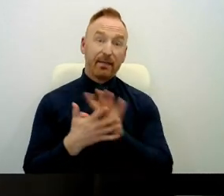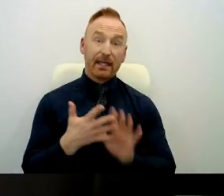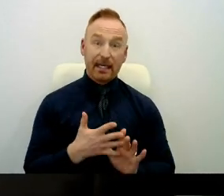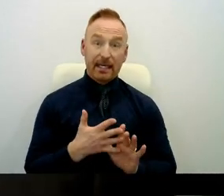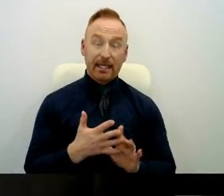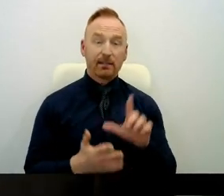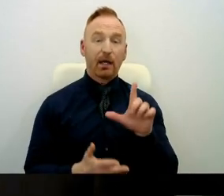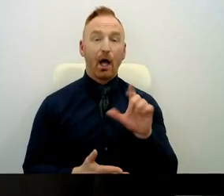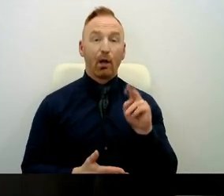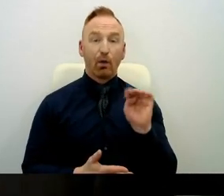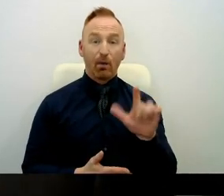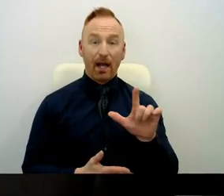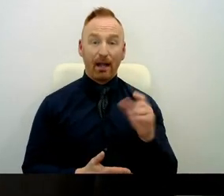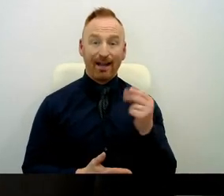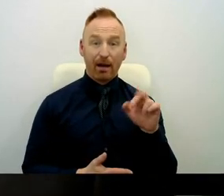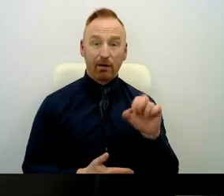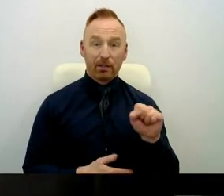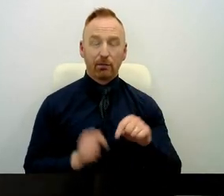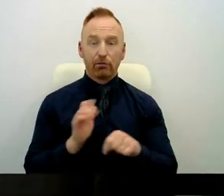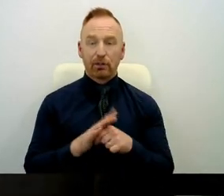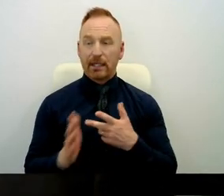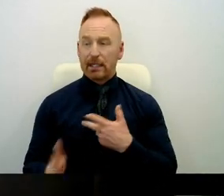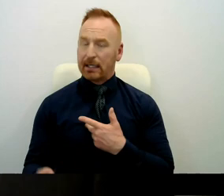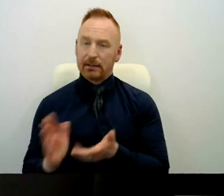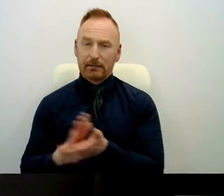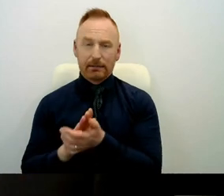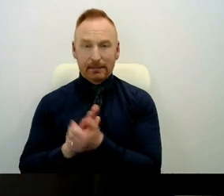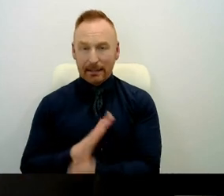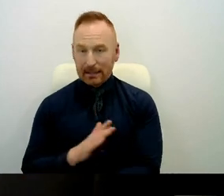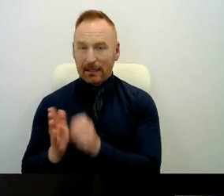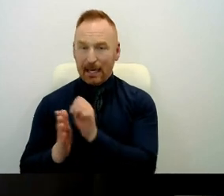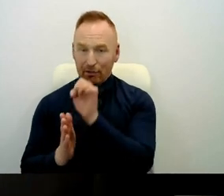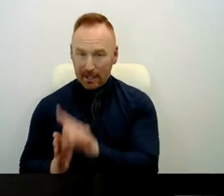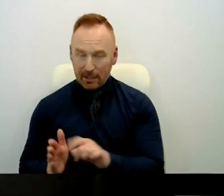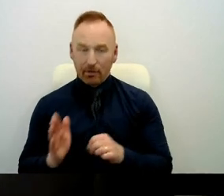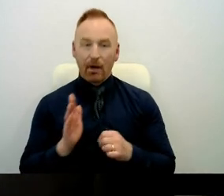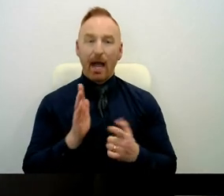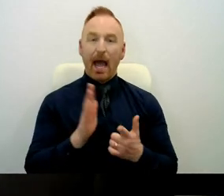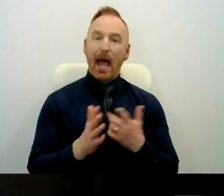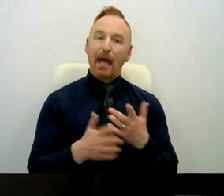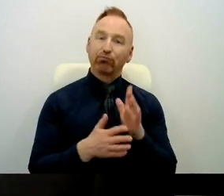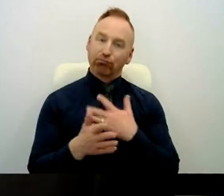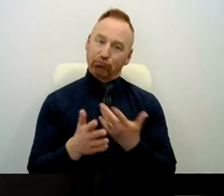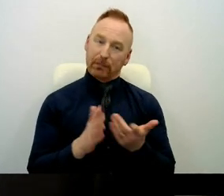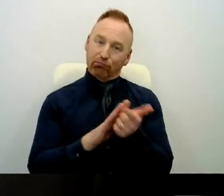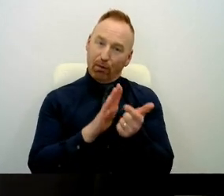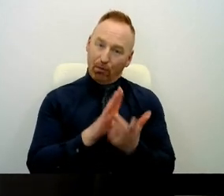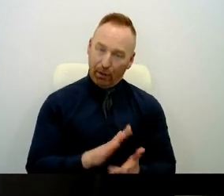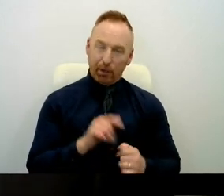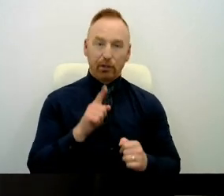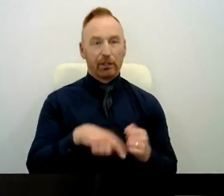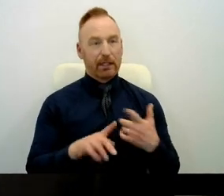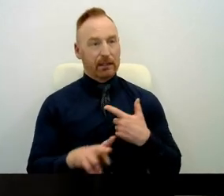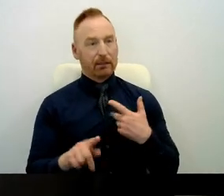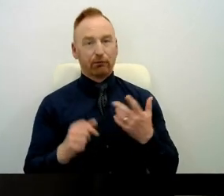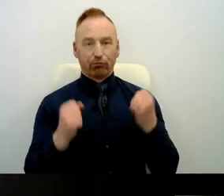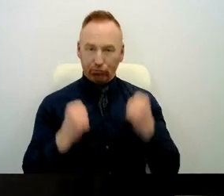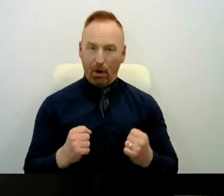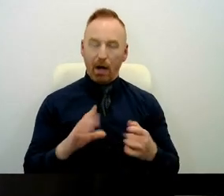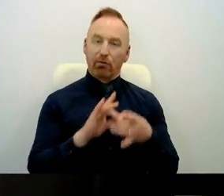these things, Laurelle Harris is an accomplished scholar and educator with a focus on anti-racist, intersectional feminist